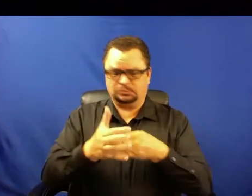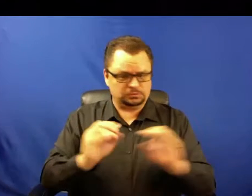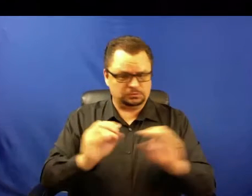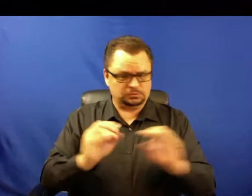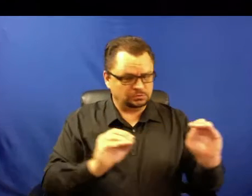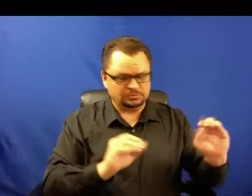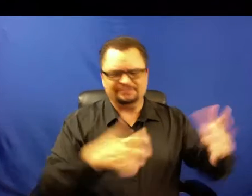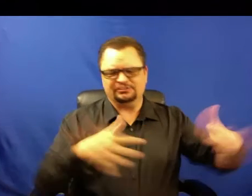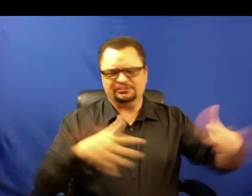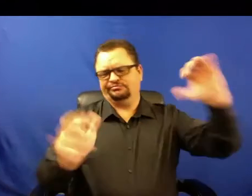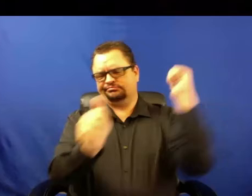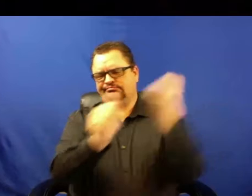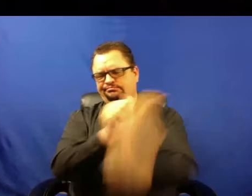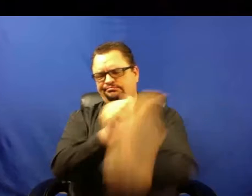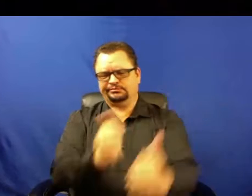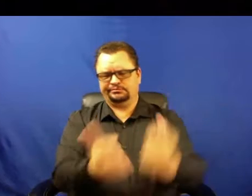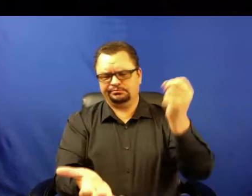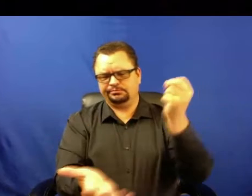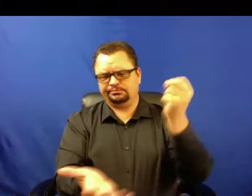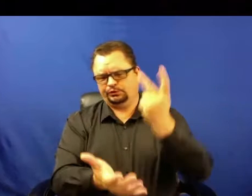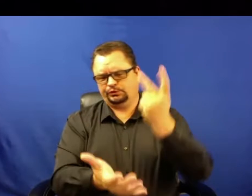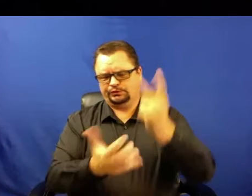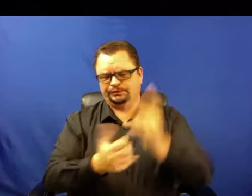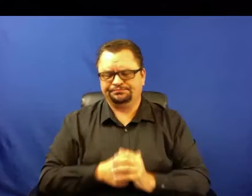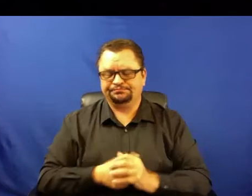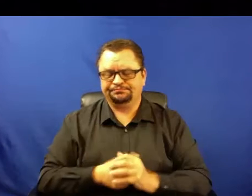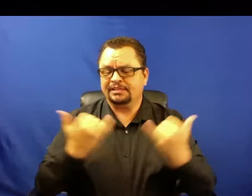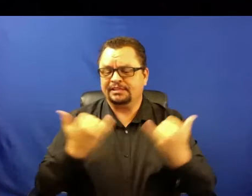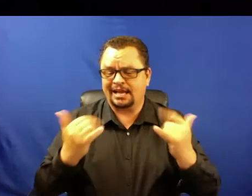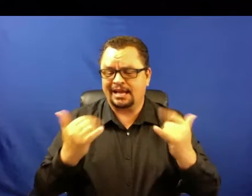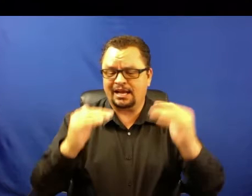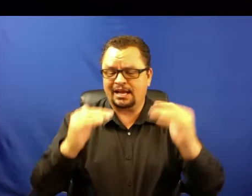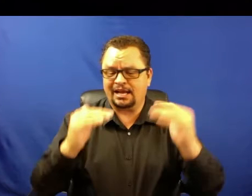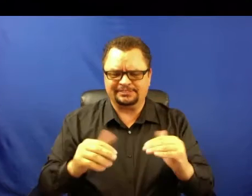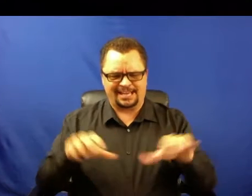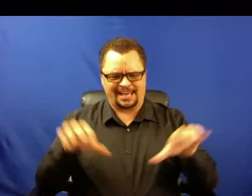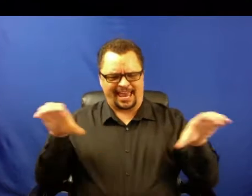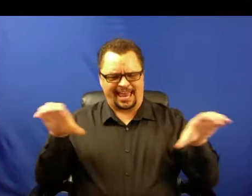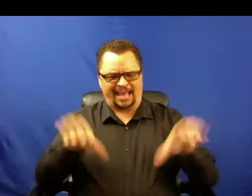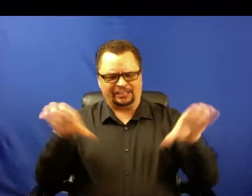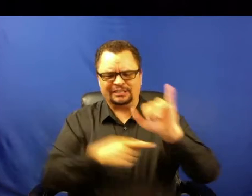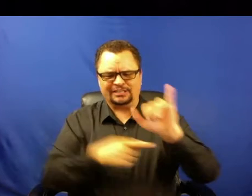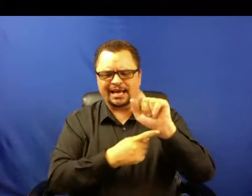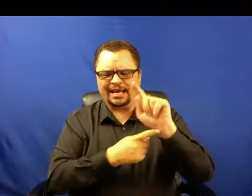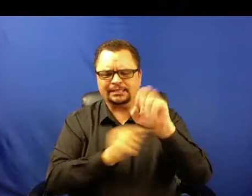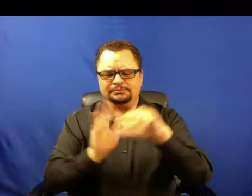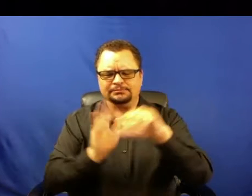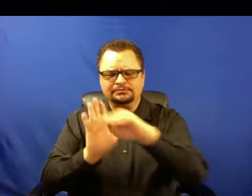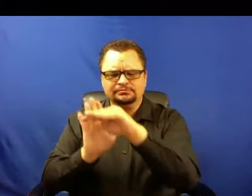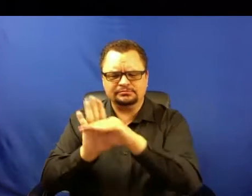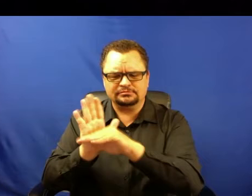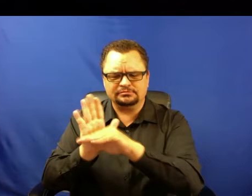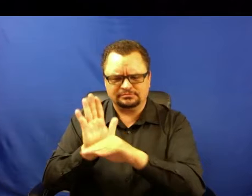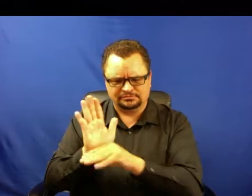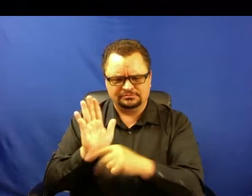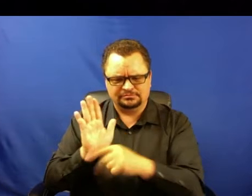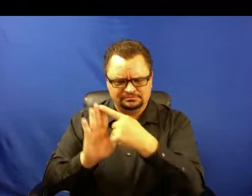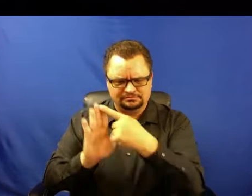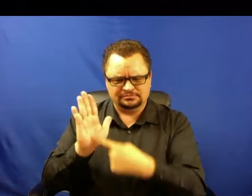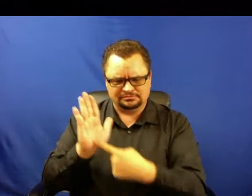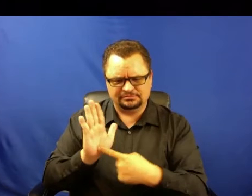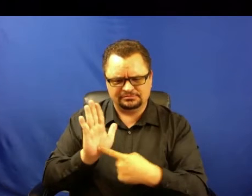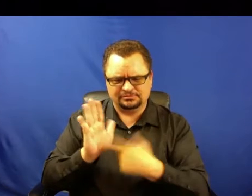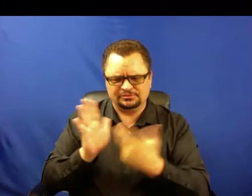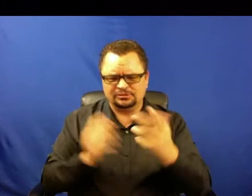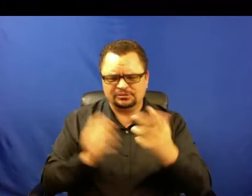action items. So Commissioner Bremer, if you need to spin off to your assigned duties there in Washington, D.C., I